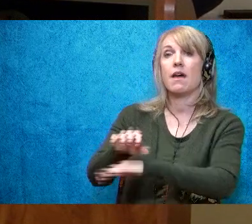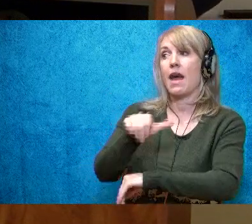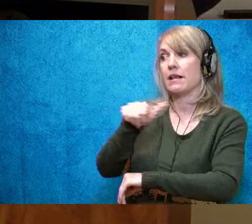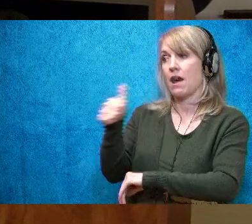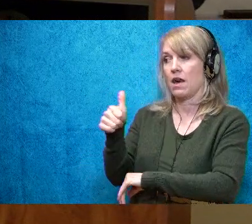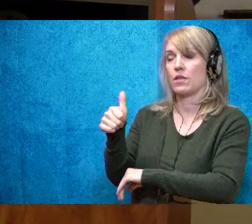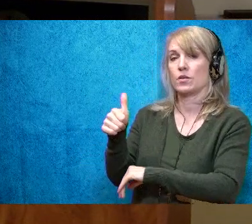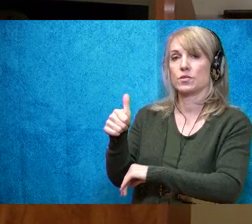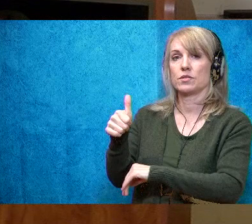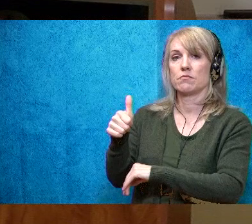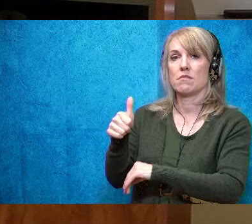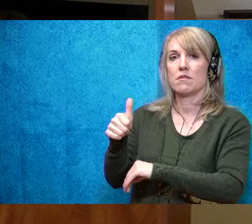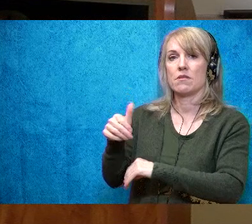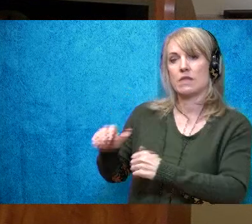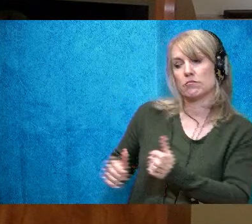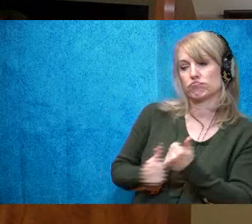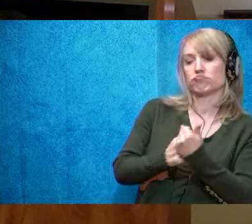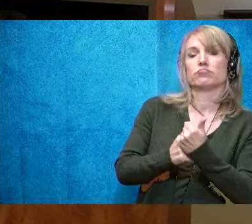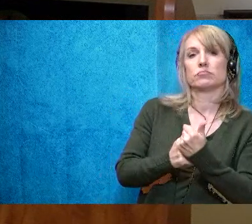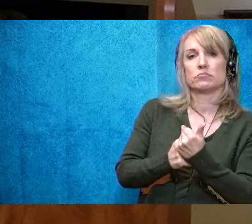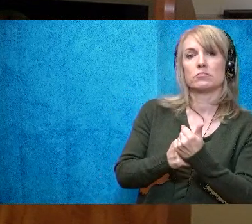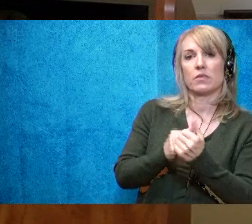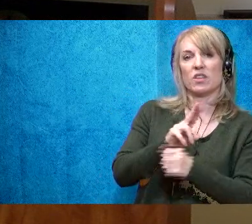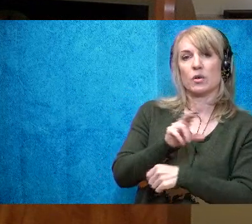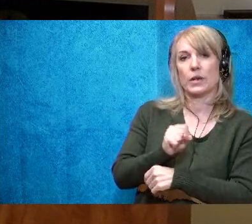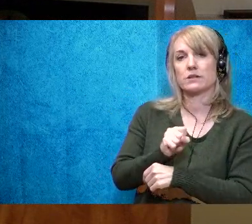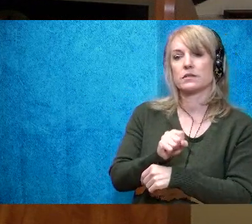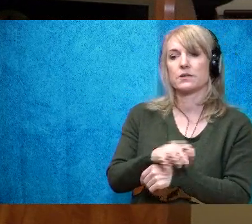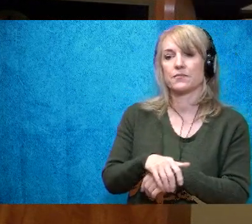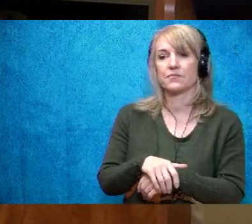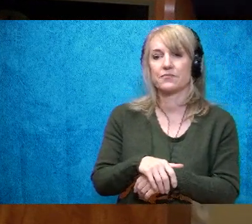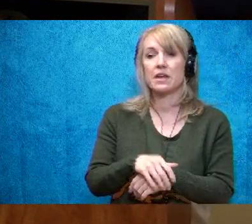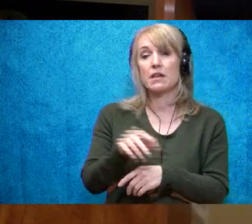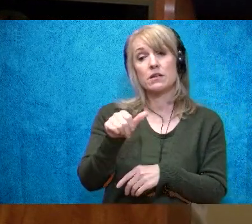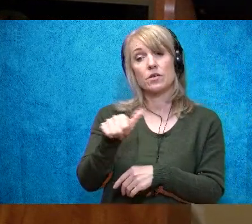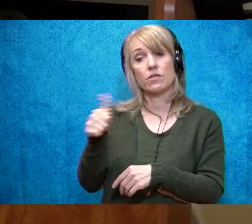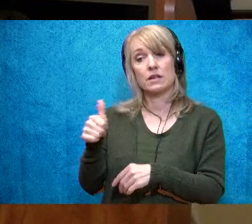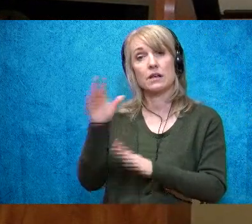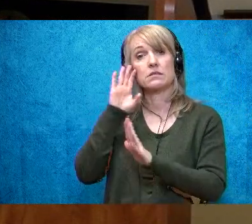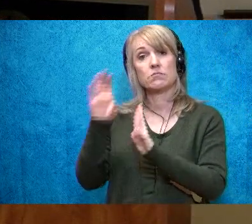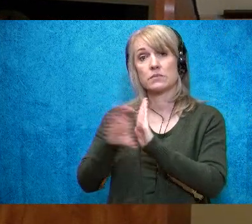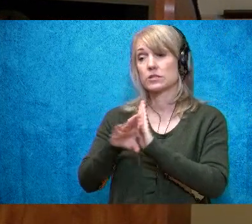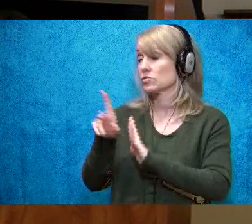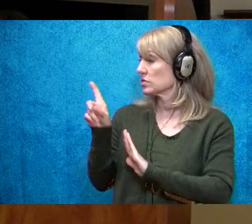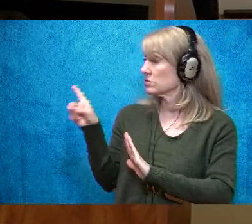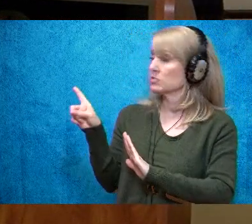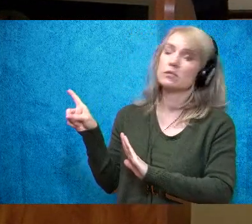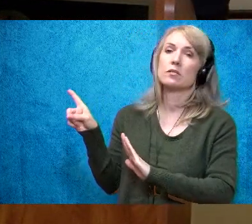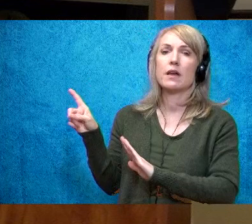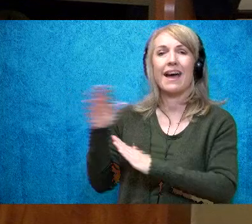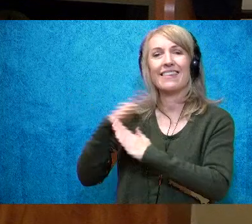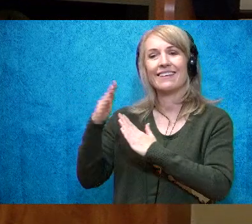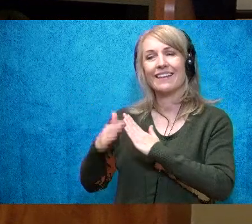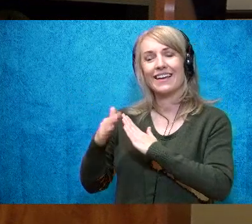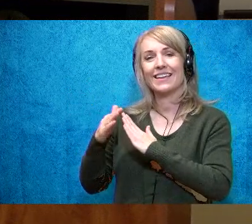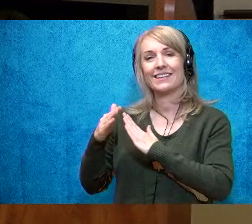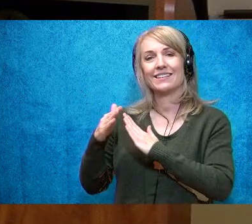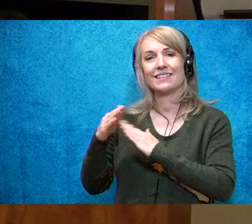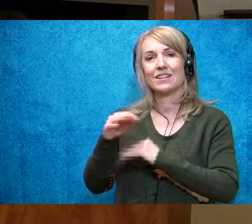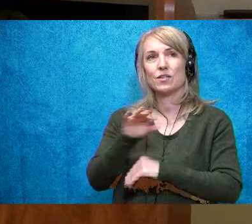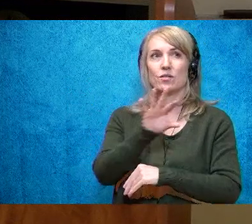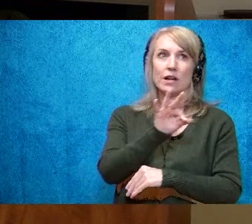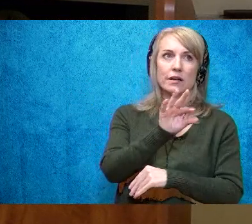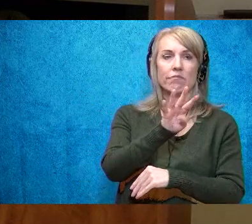can. The United States adopts the policy of Lend-Lease, and this next chart shows you at the end of the war, so we're going 1941